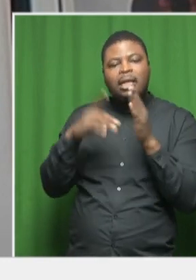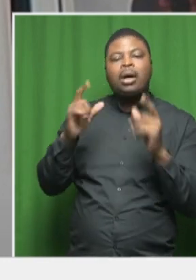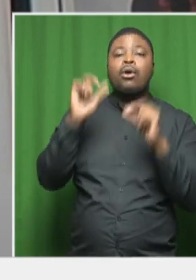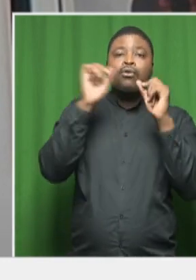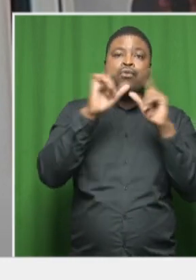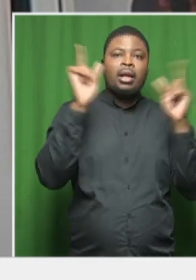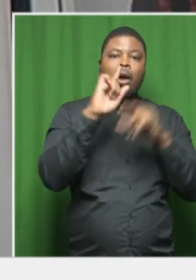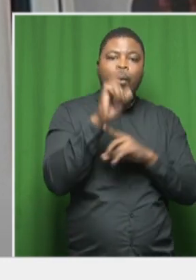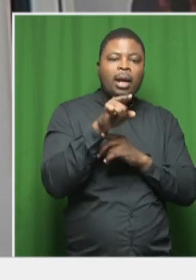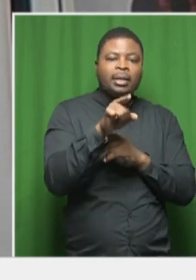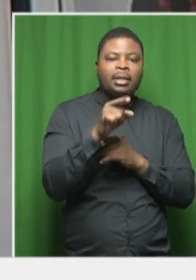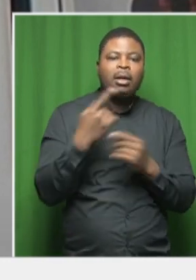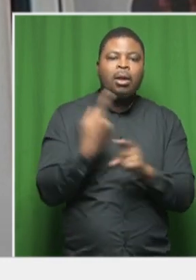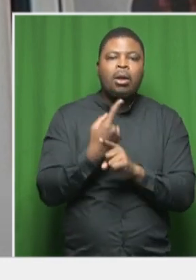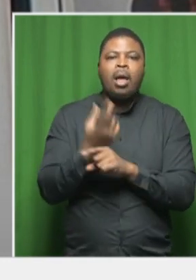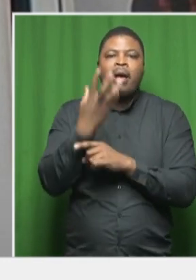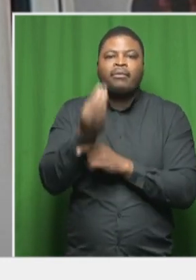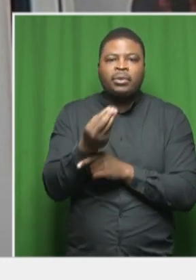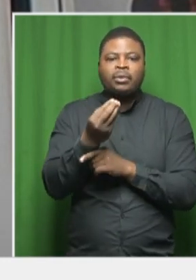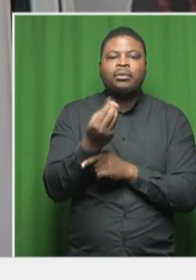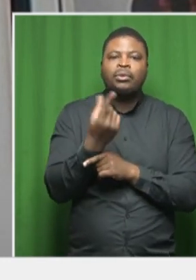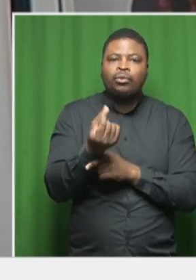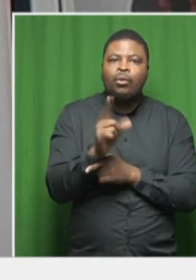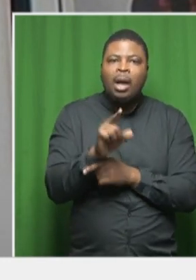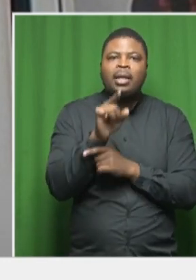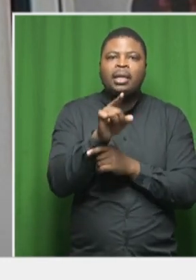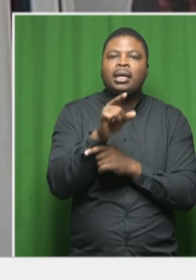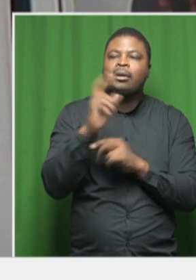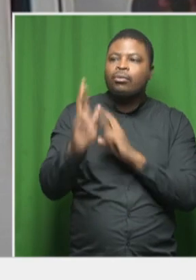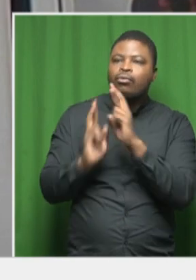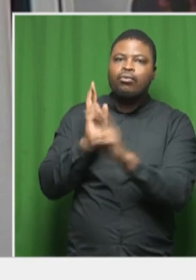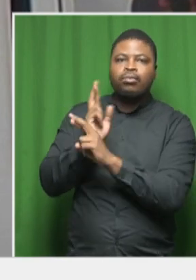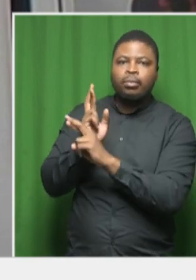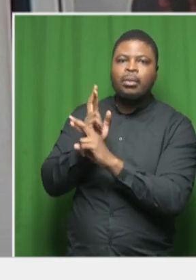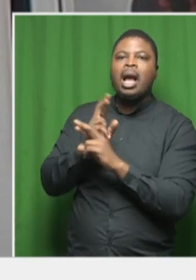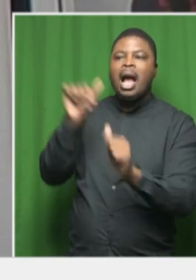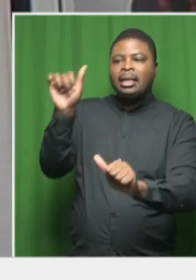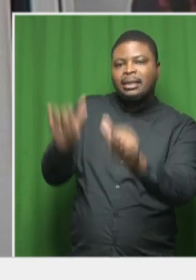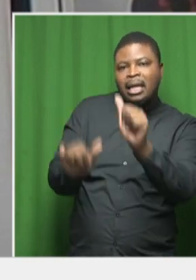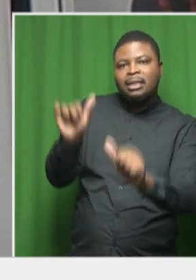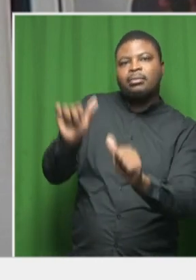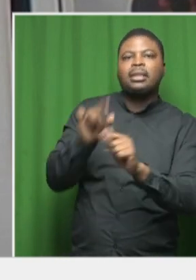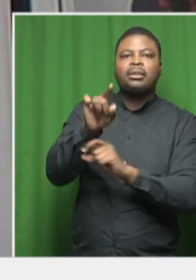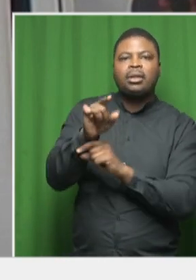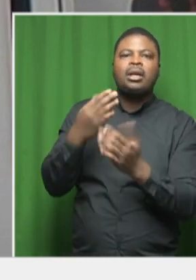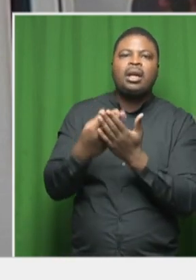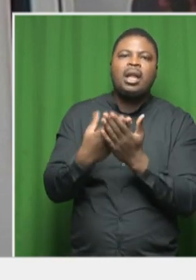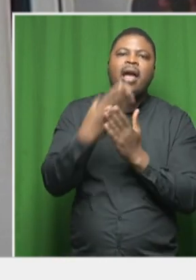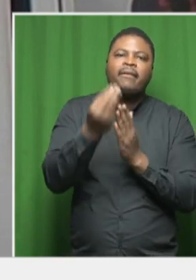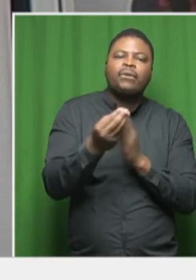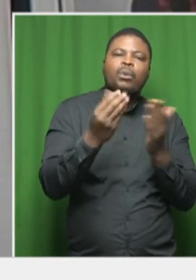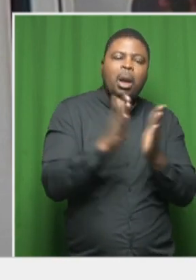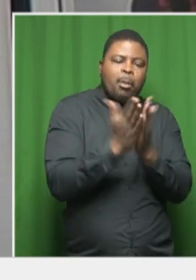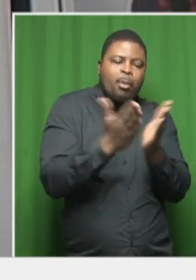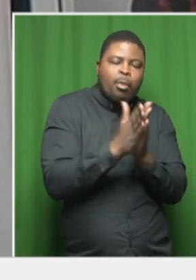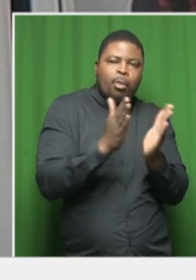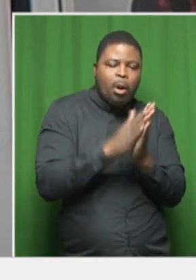their assessments that they hand in require more than just their textbook. And then lastly, we would